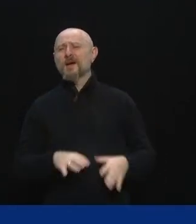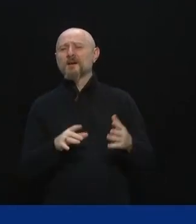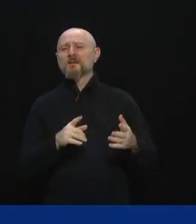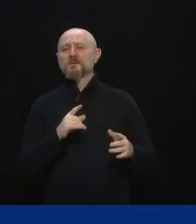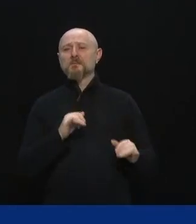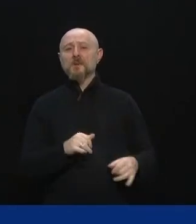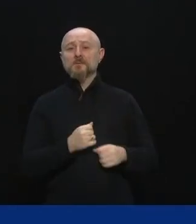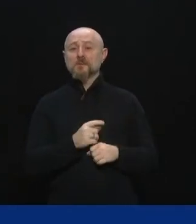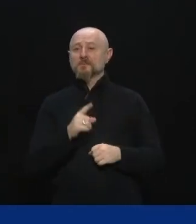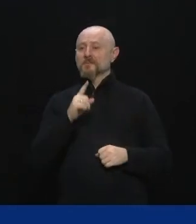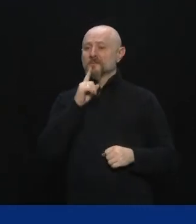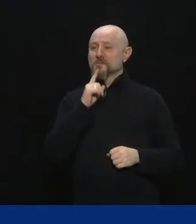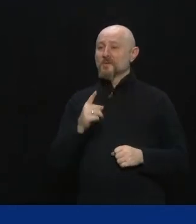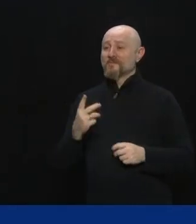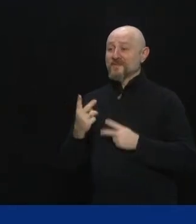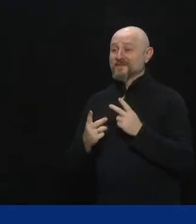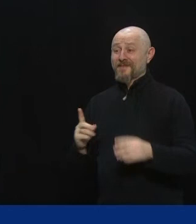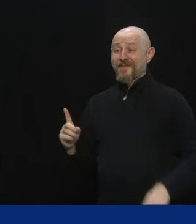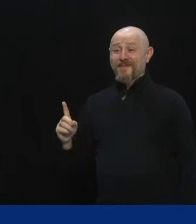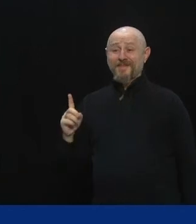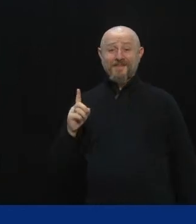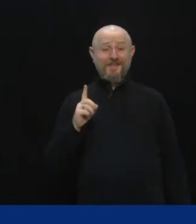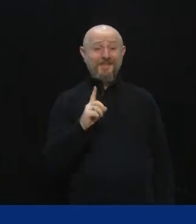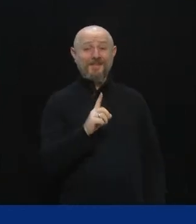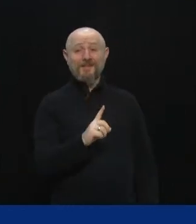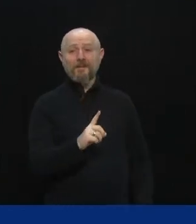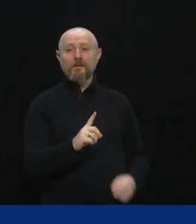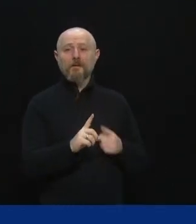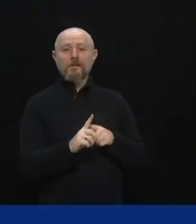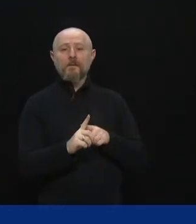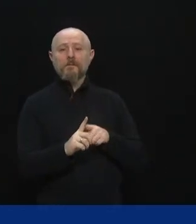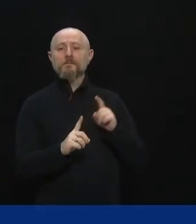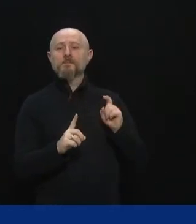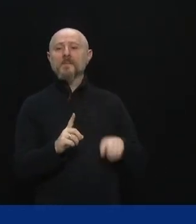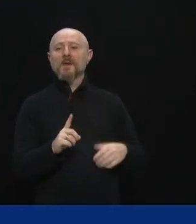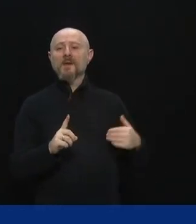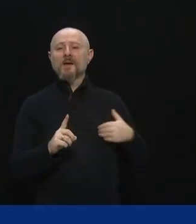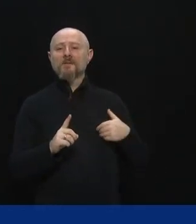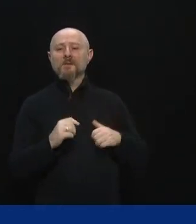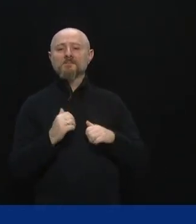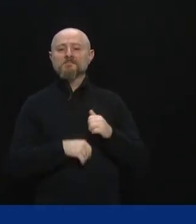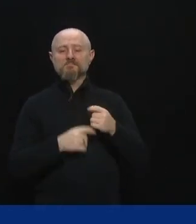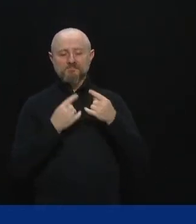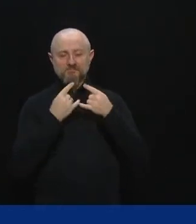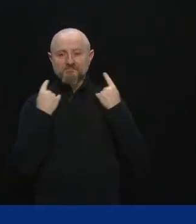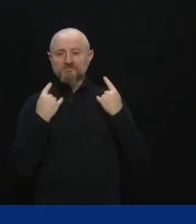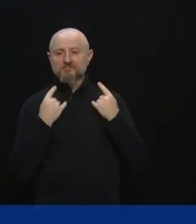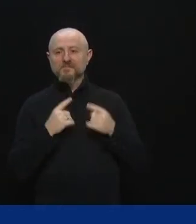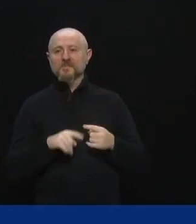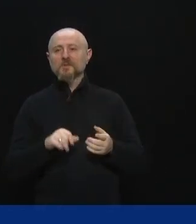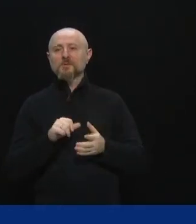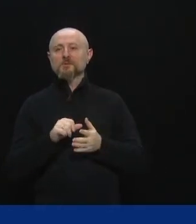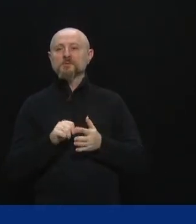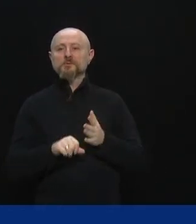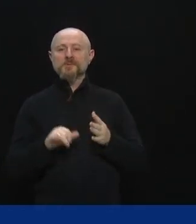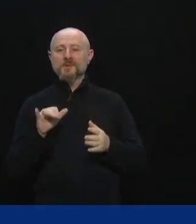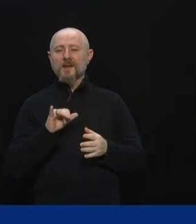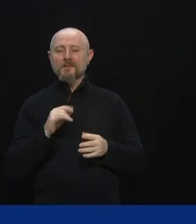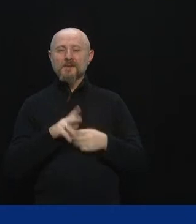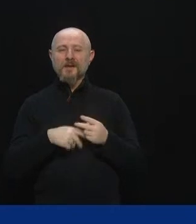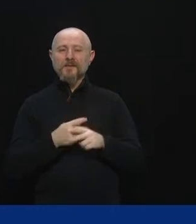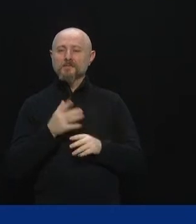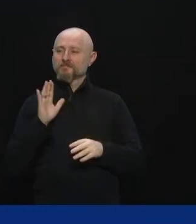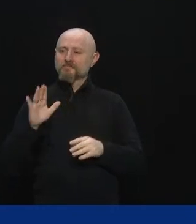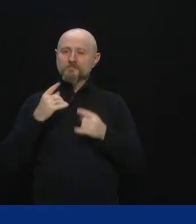that when visitors do come in, that they have to wear a better mask, they have to wear a surgical type mask, and they have to have a negative